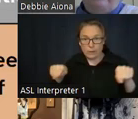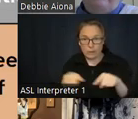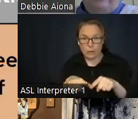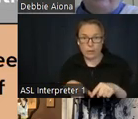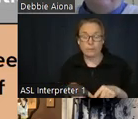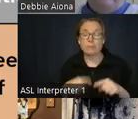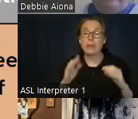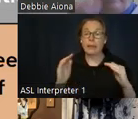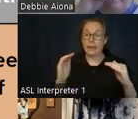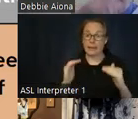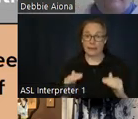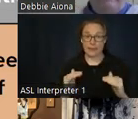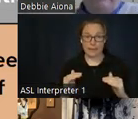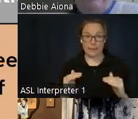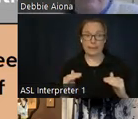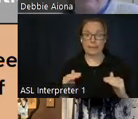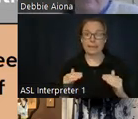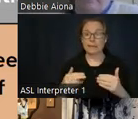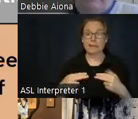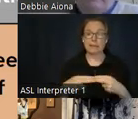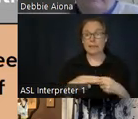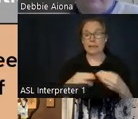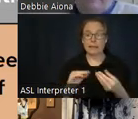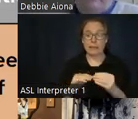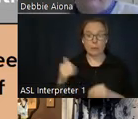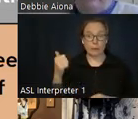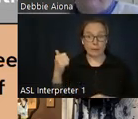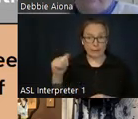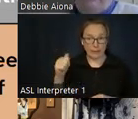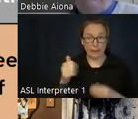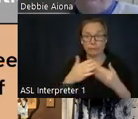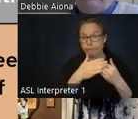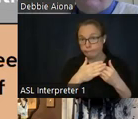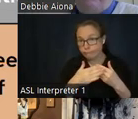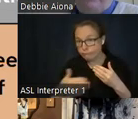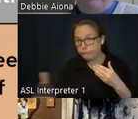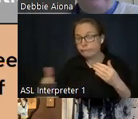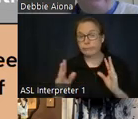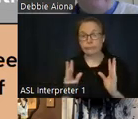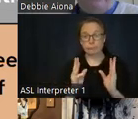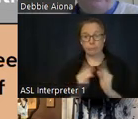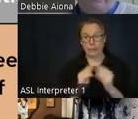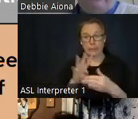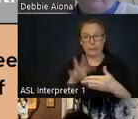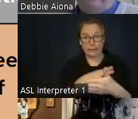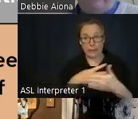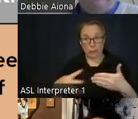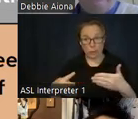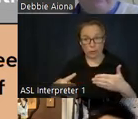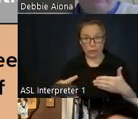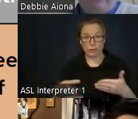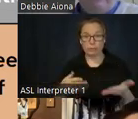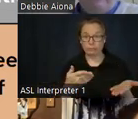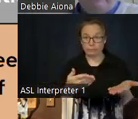Then, next on slide 10, following today, here are the upcoming meetings of the PAC we'd like to